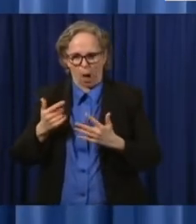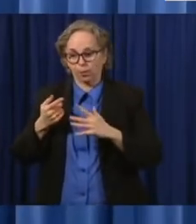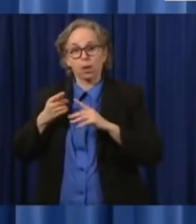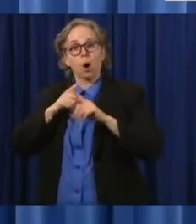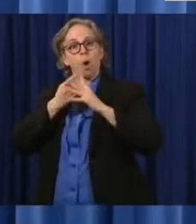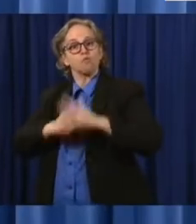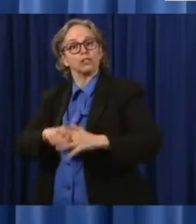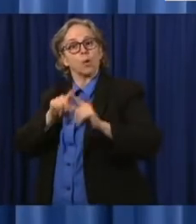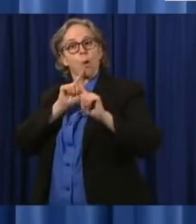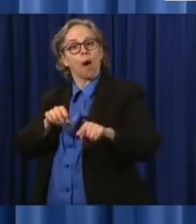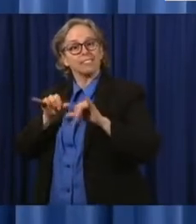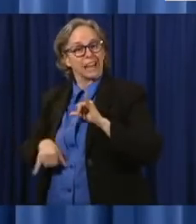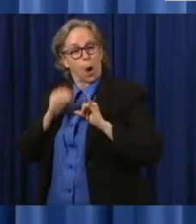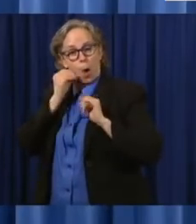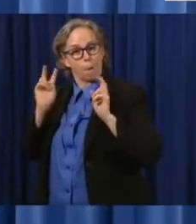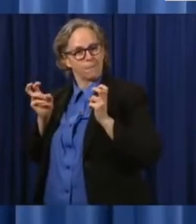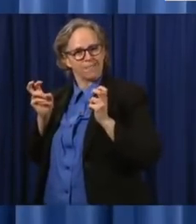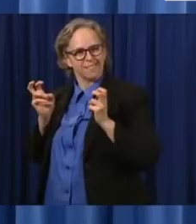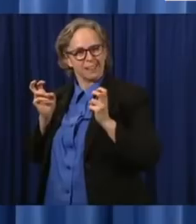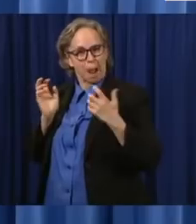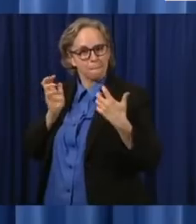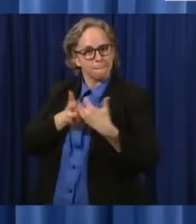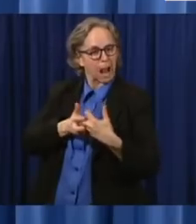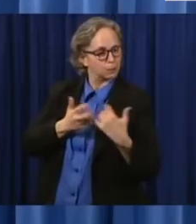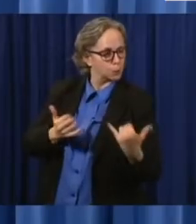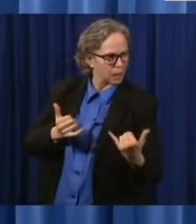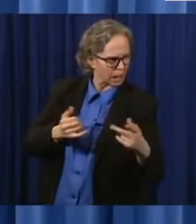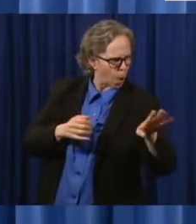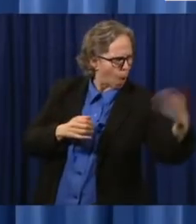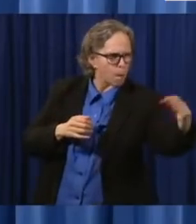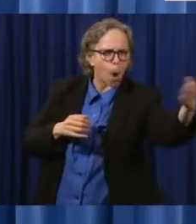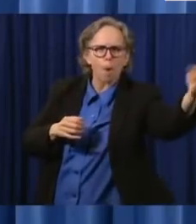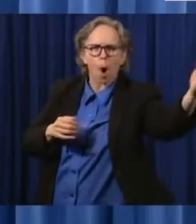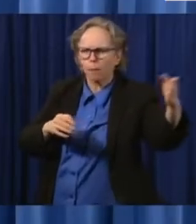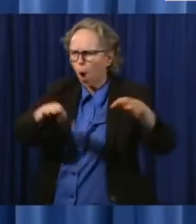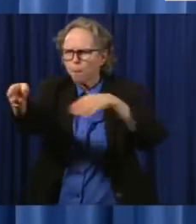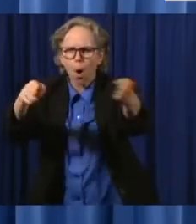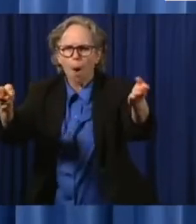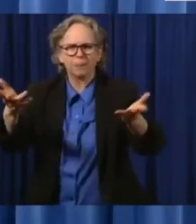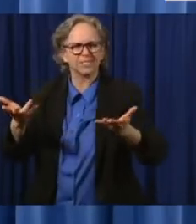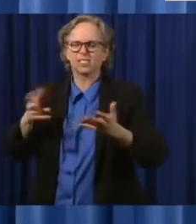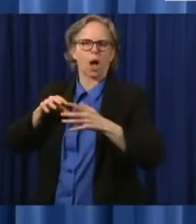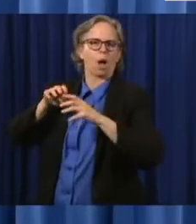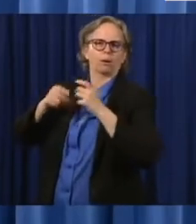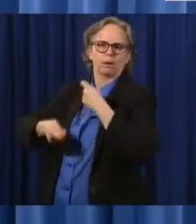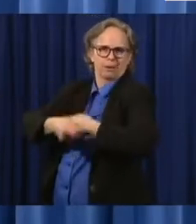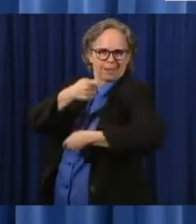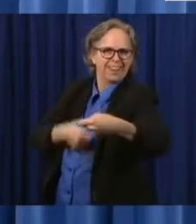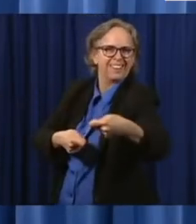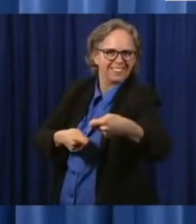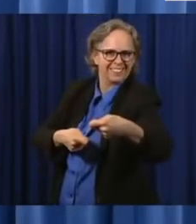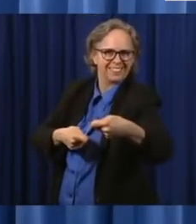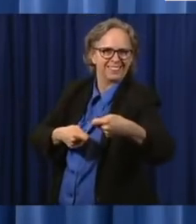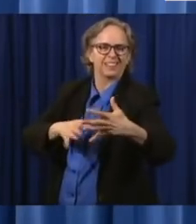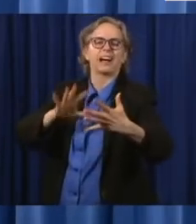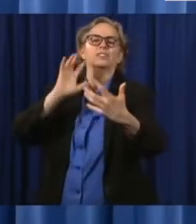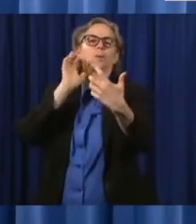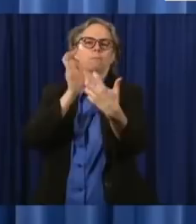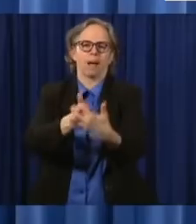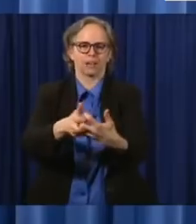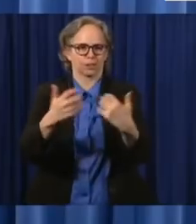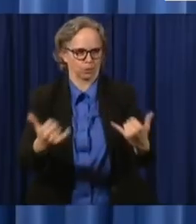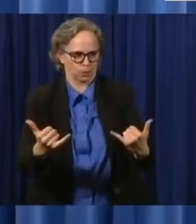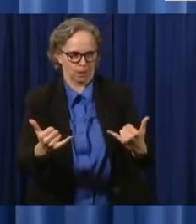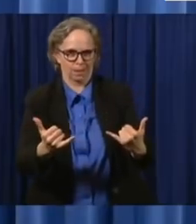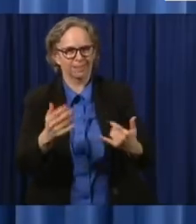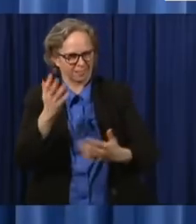at it, and the original order wasn't really where we were. And so what we wanted to do, because I think a lot of